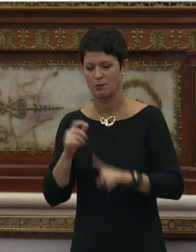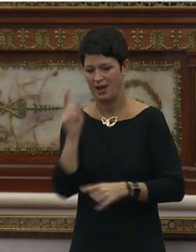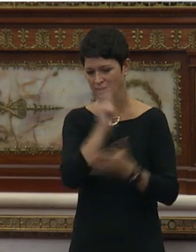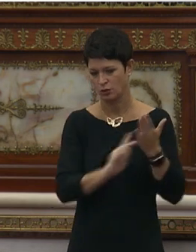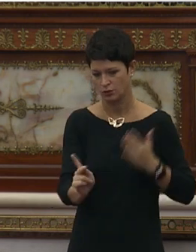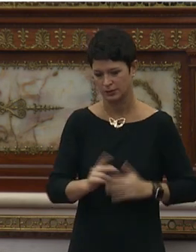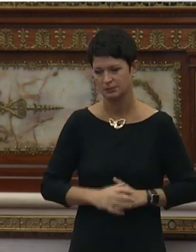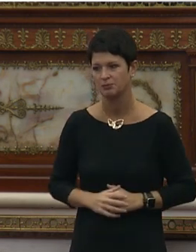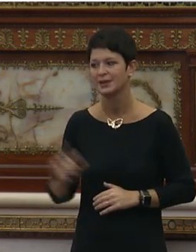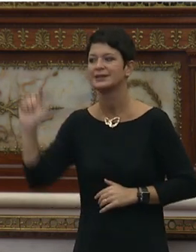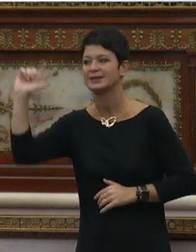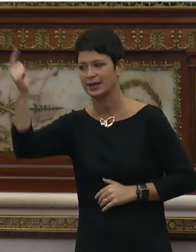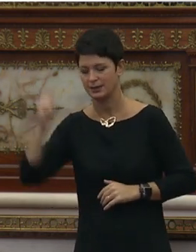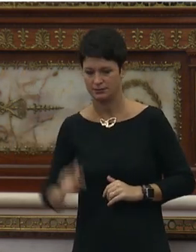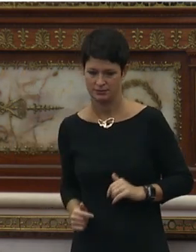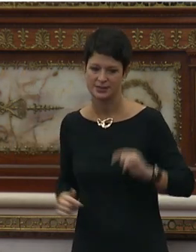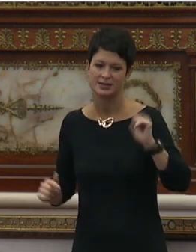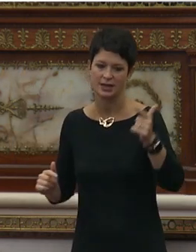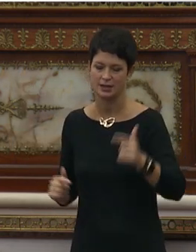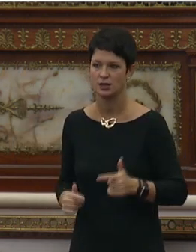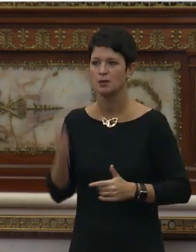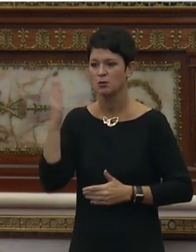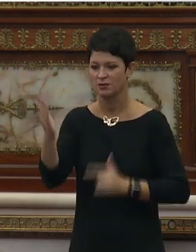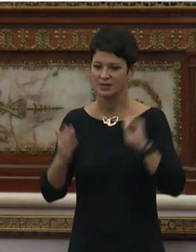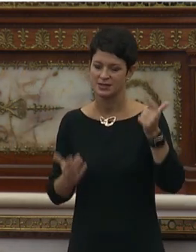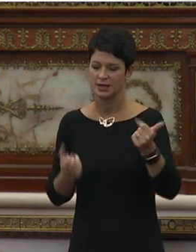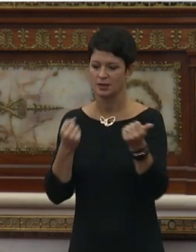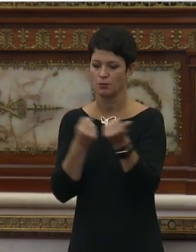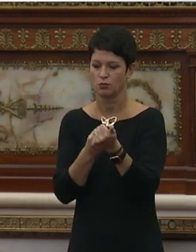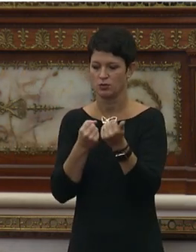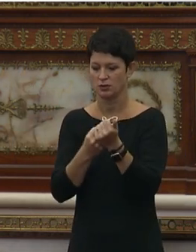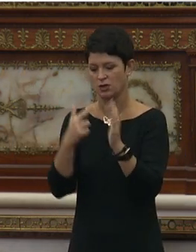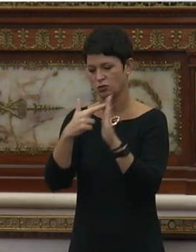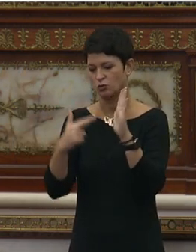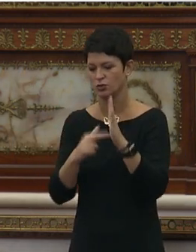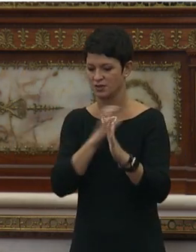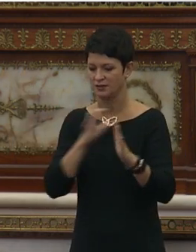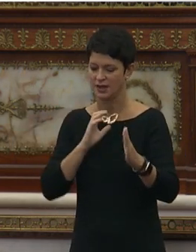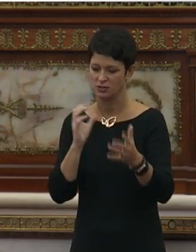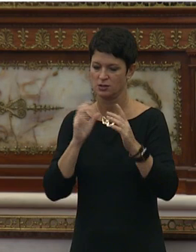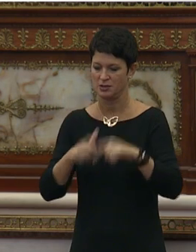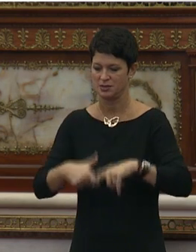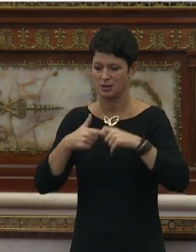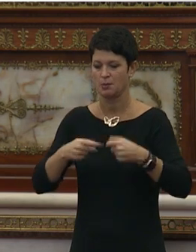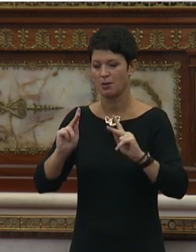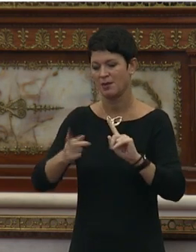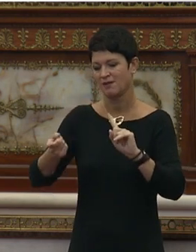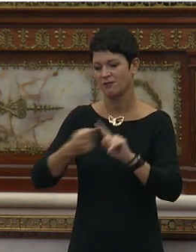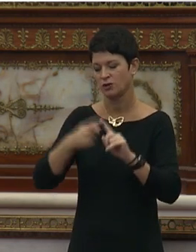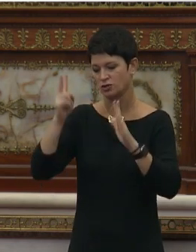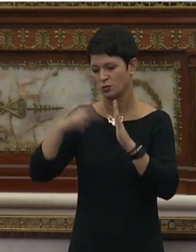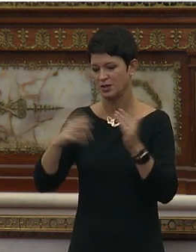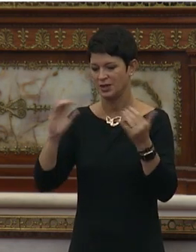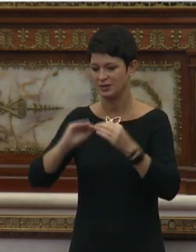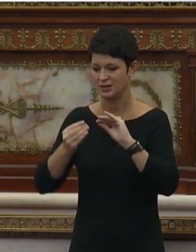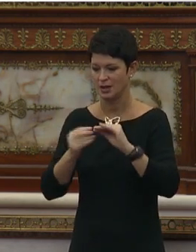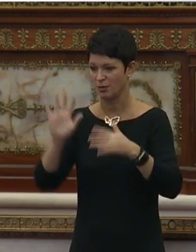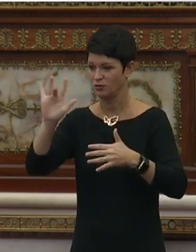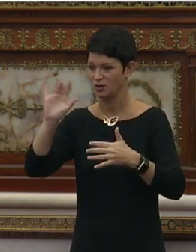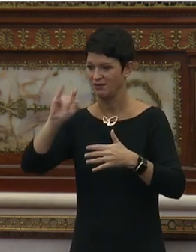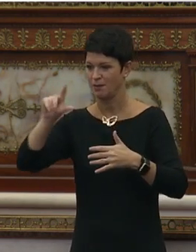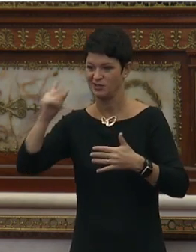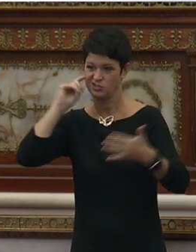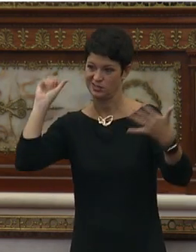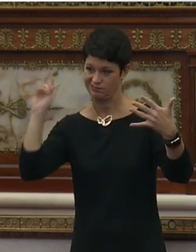clerk. Second. Thank you. It has been moved and properly second that the rules of council be suspended so as to permit first reading this day of the 25